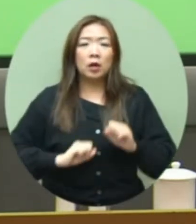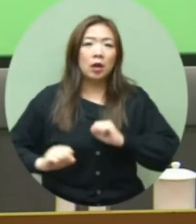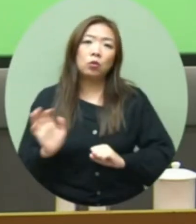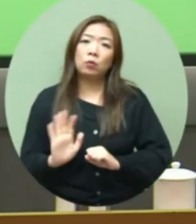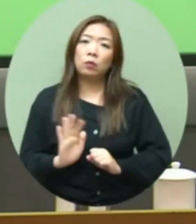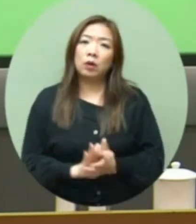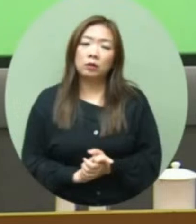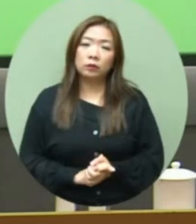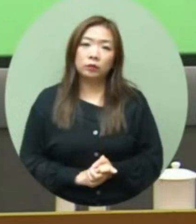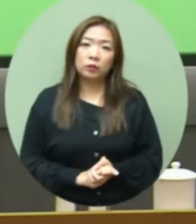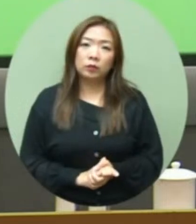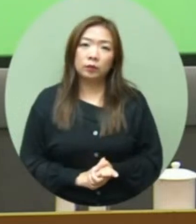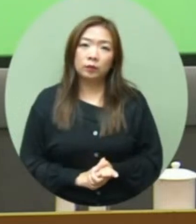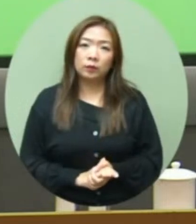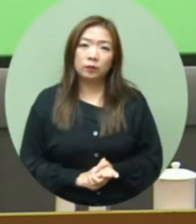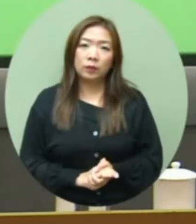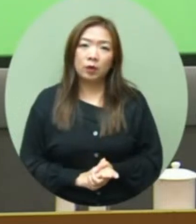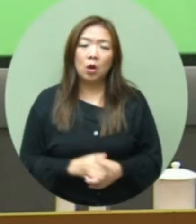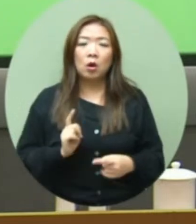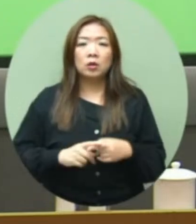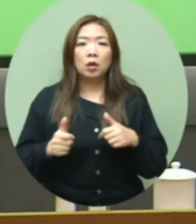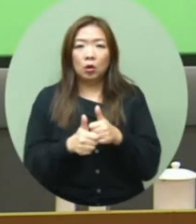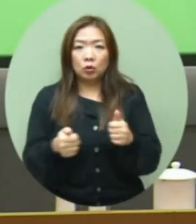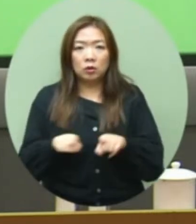I don't think that